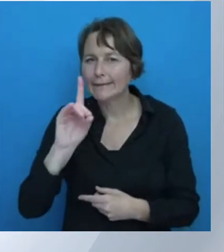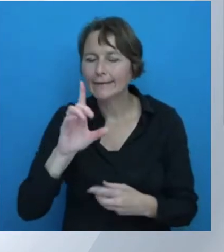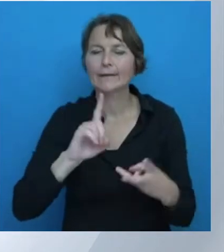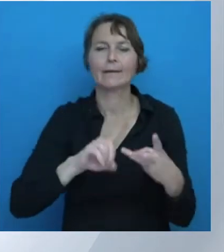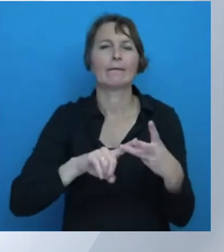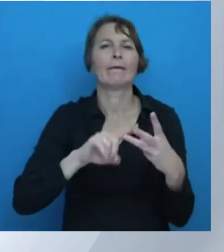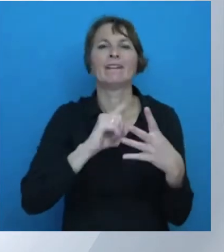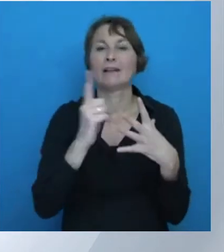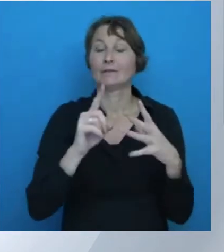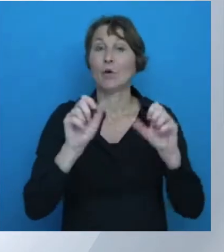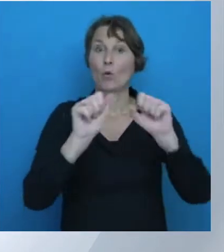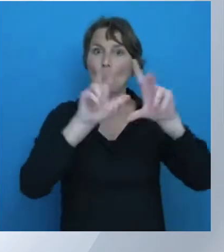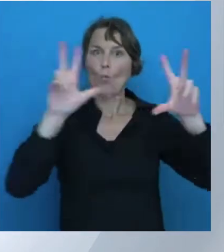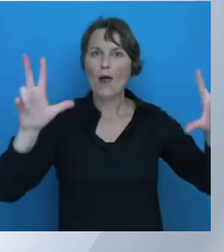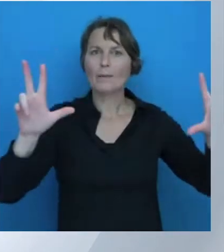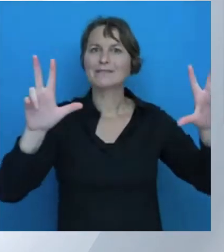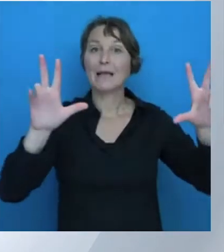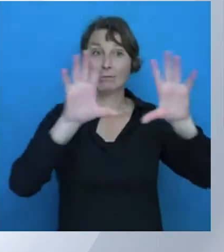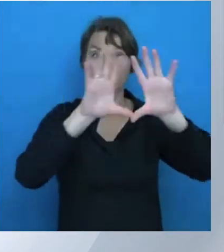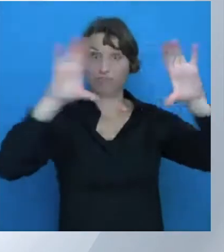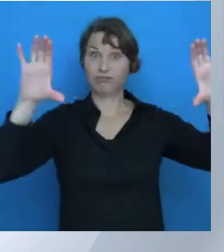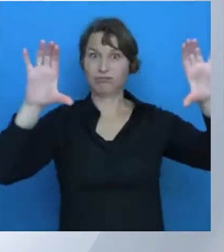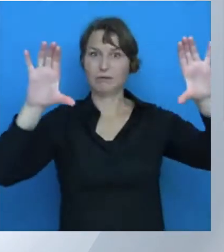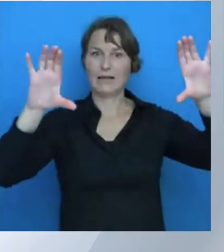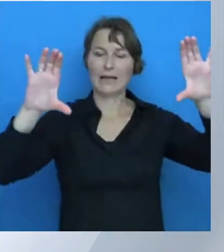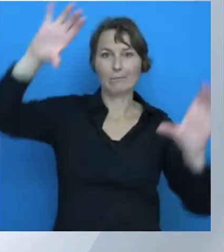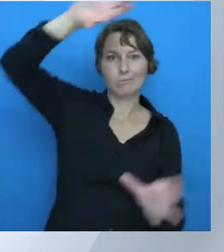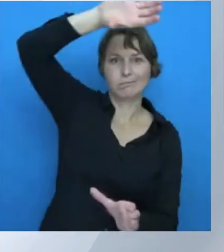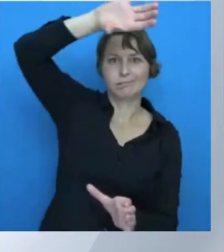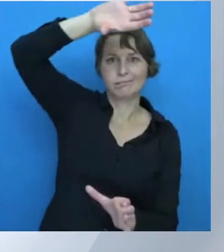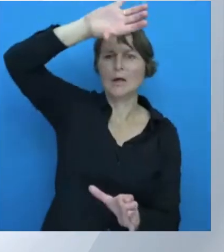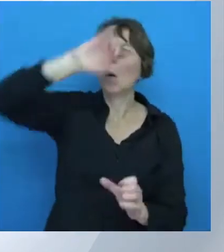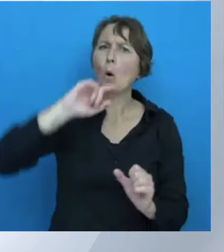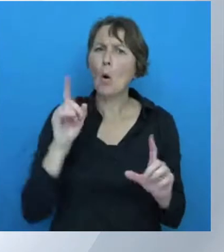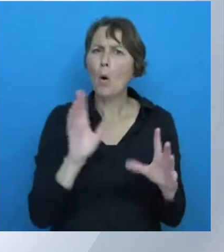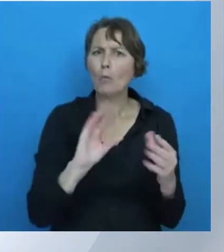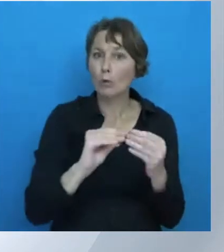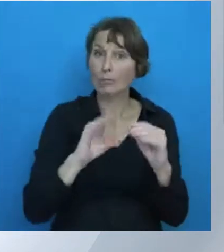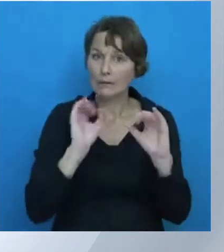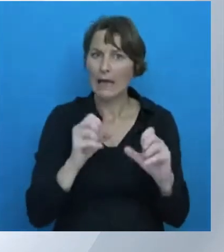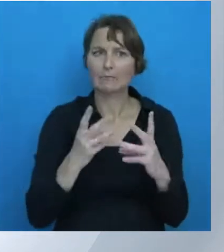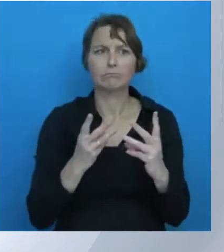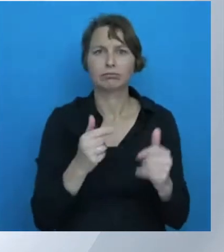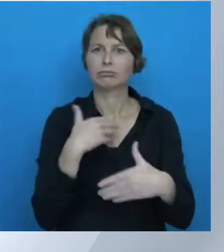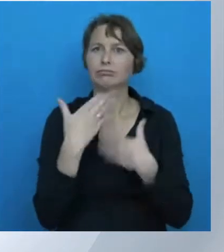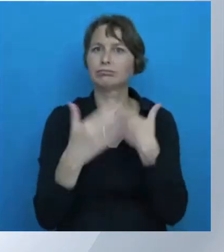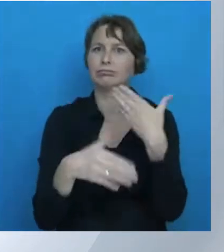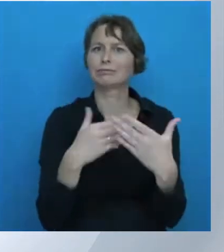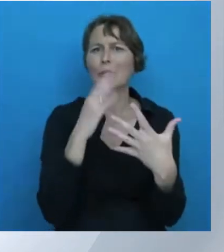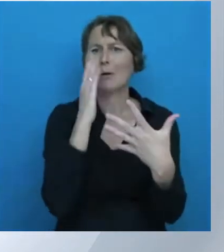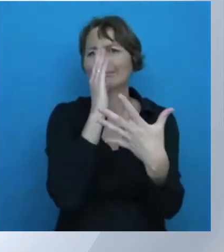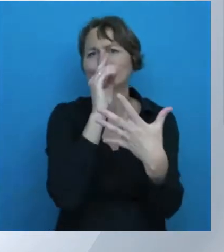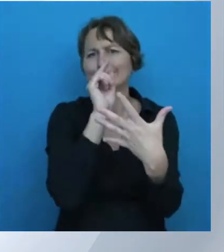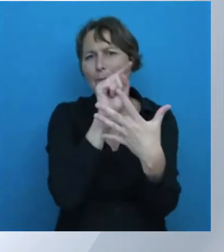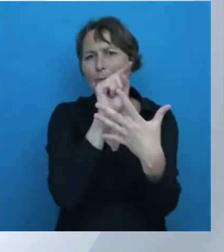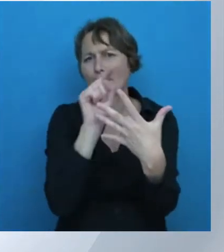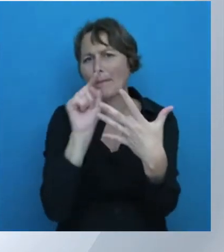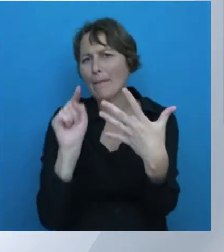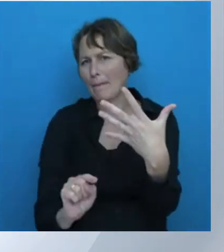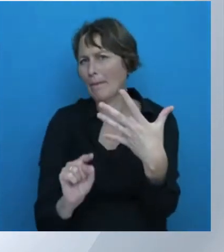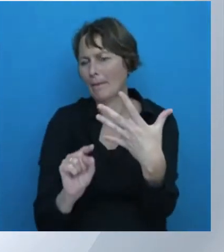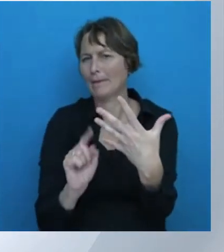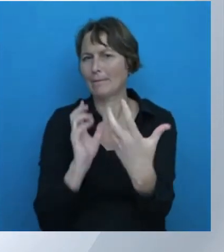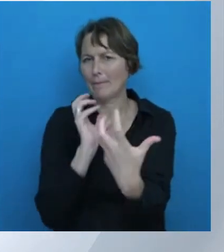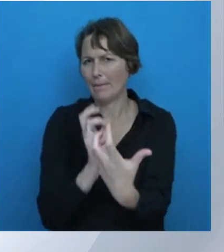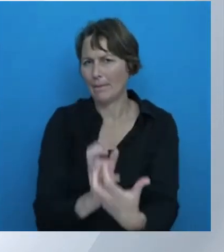it go from landscape to portrait shouldn't actually break it. So we've looked at what is accessible with the WCAG features.